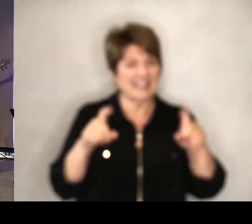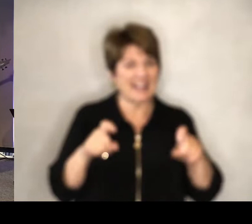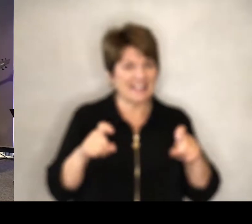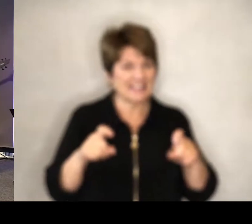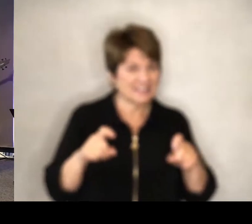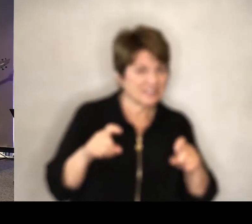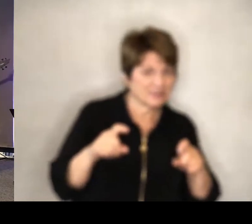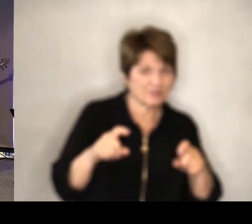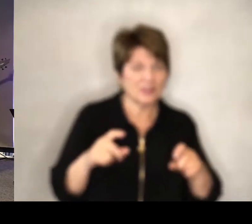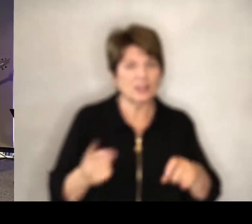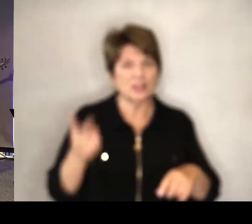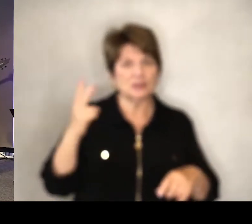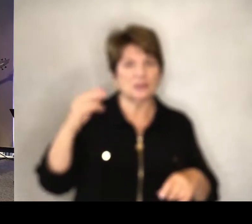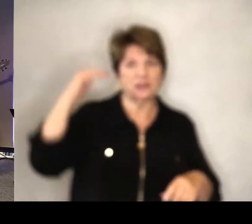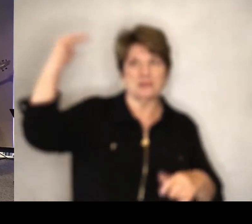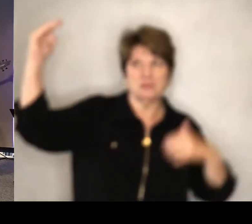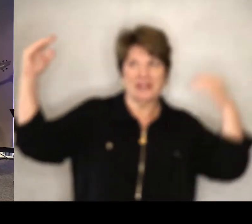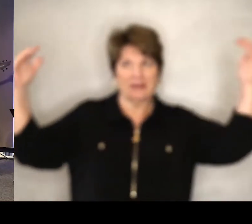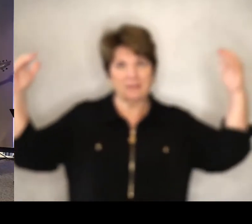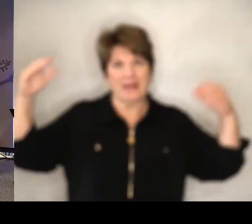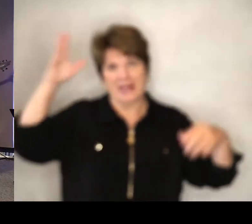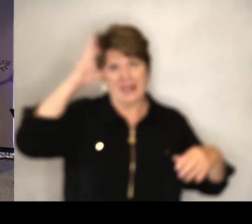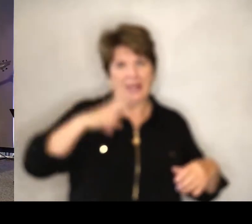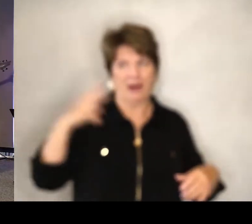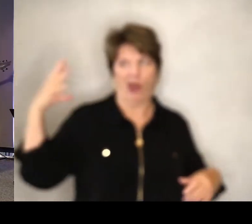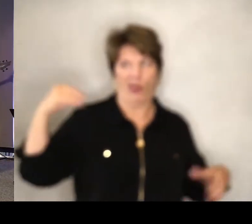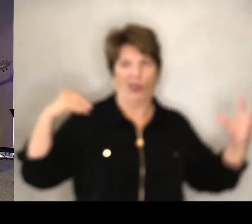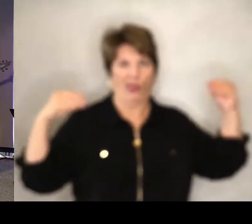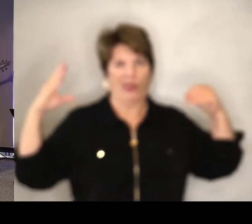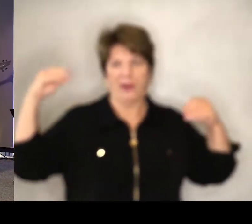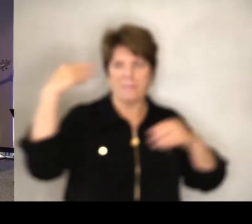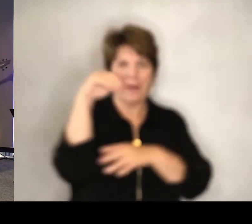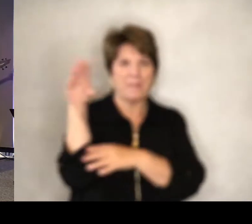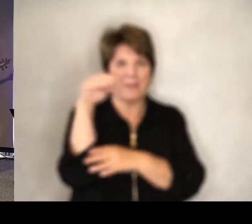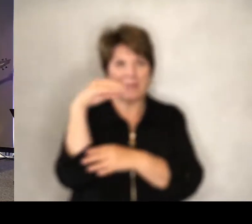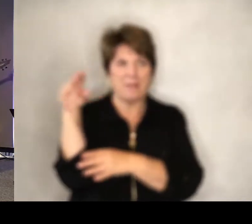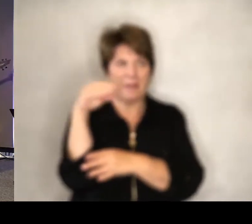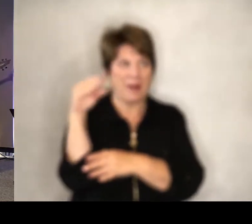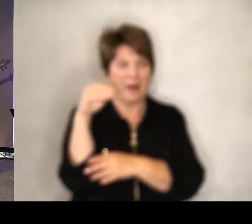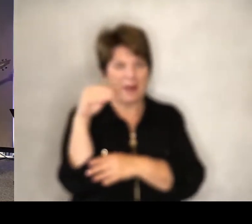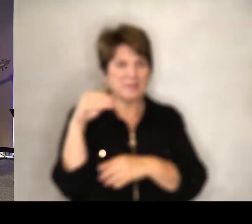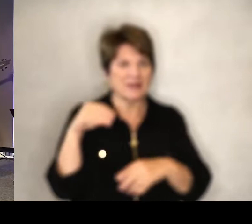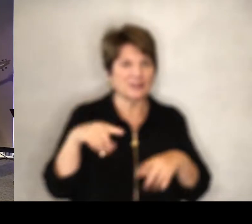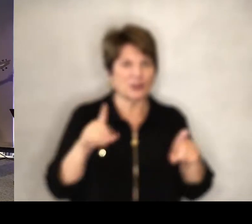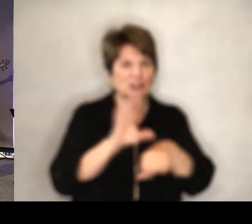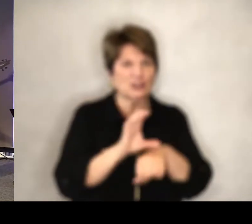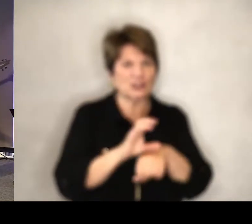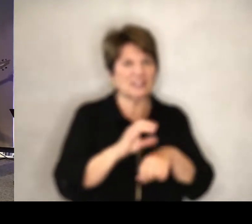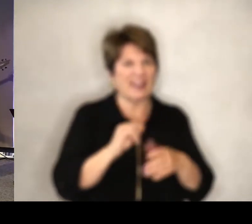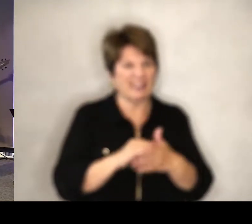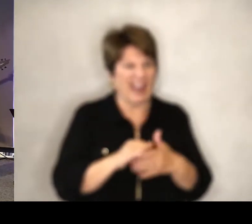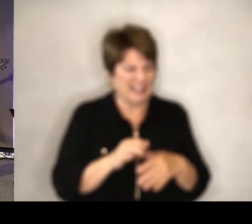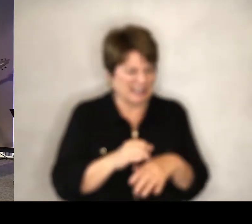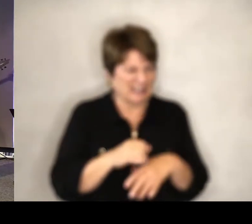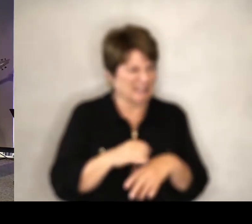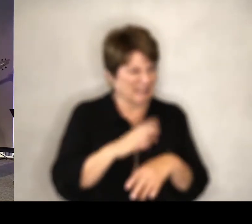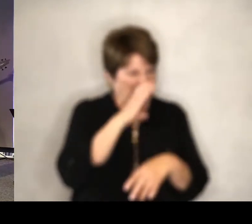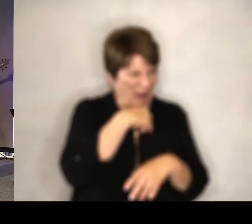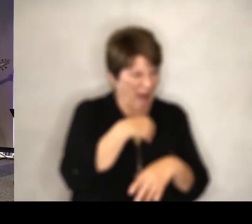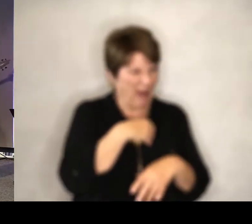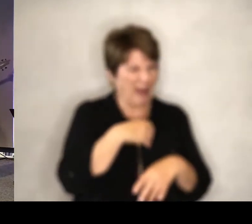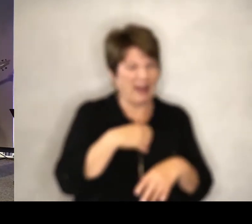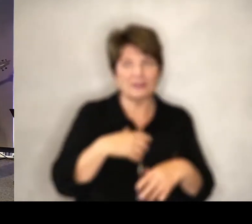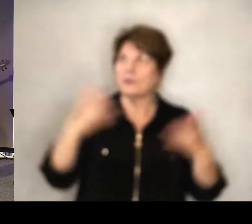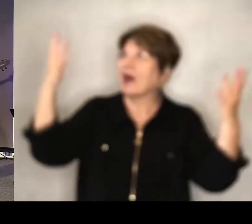us two grown men doing sock puppets is just creepy. Yeah. So instead, we decided to do aprons. There go